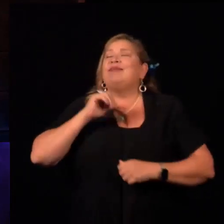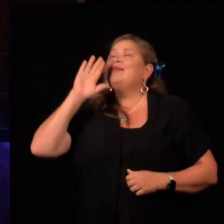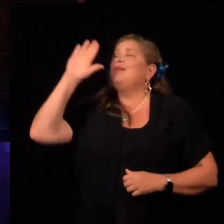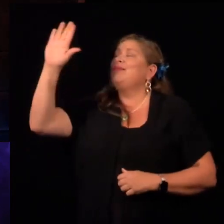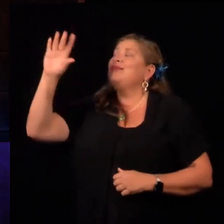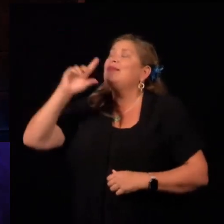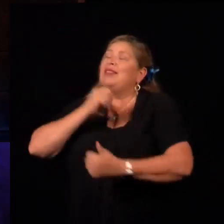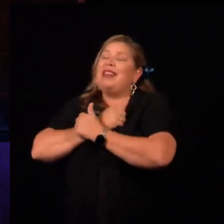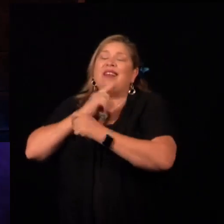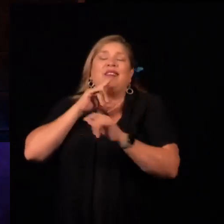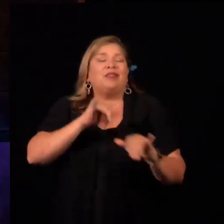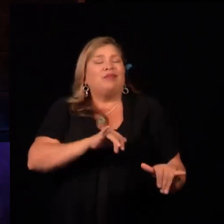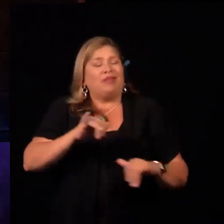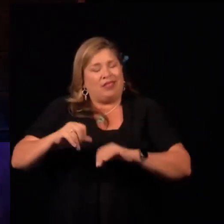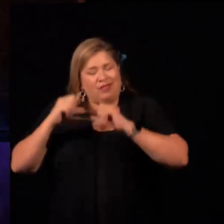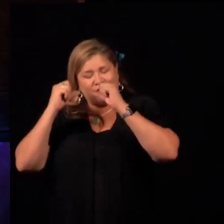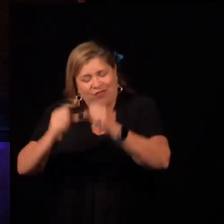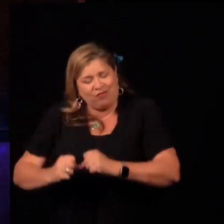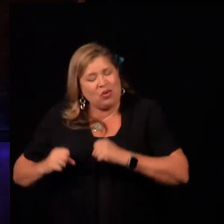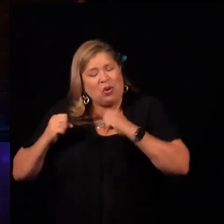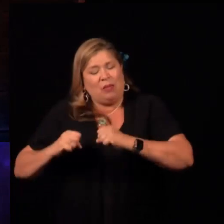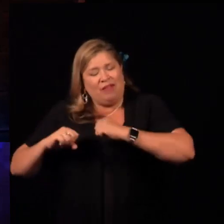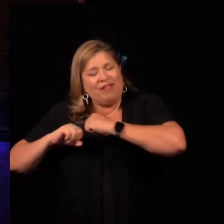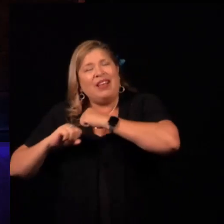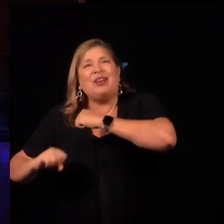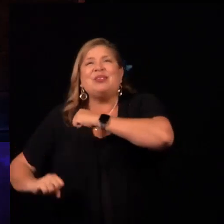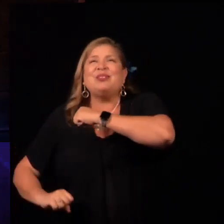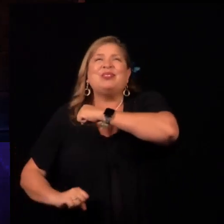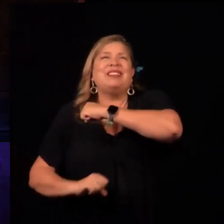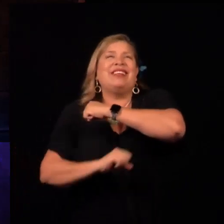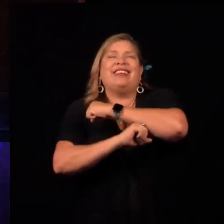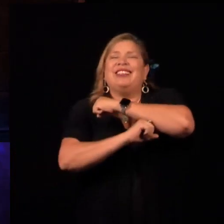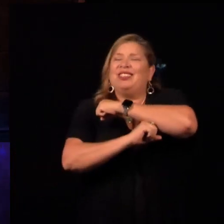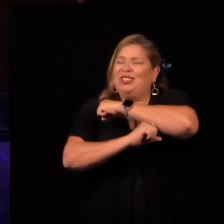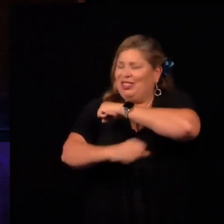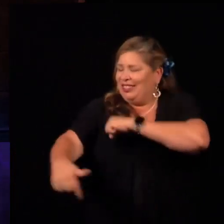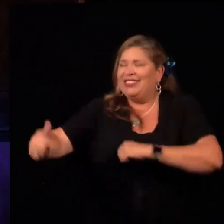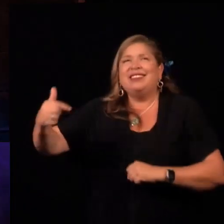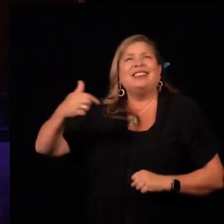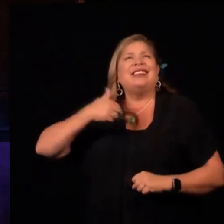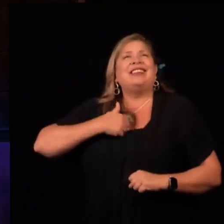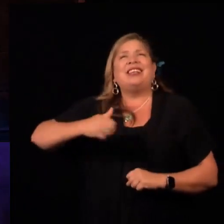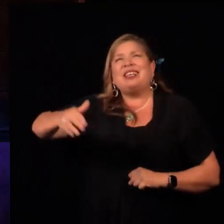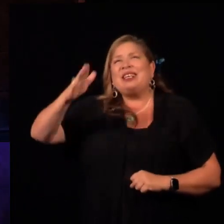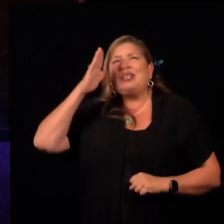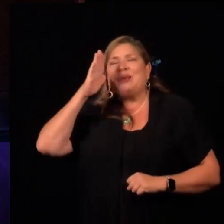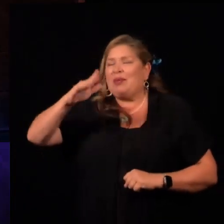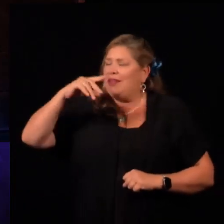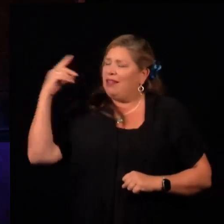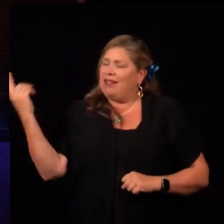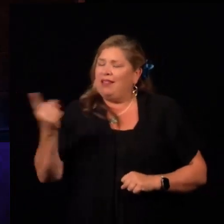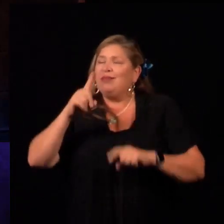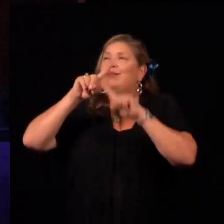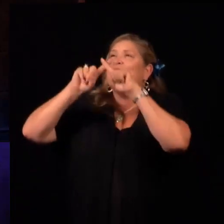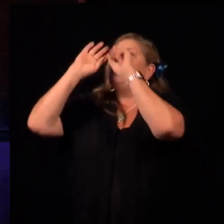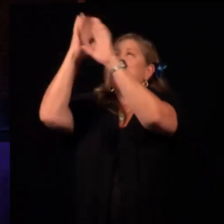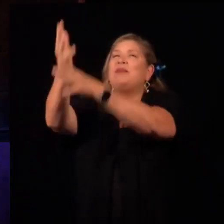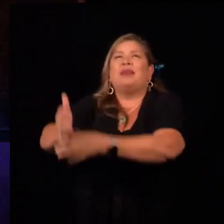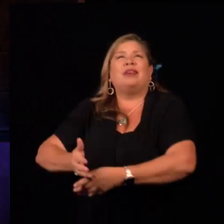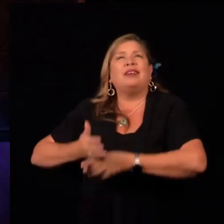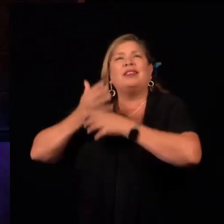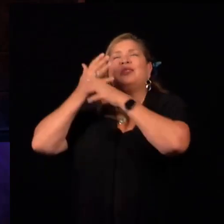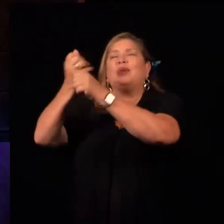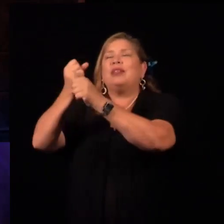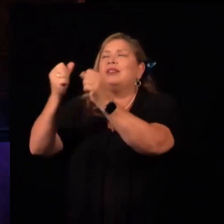love. It is a firm foundation, and I will